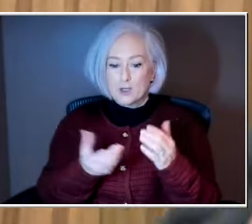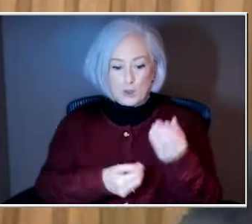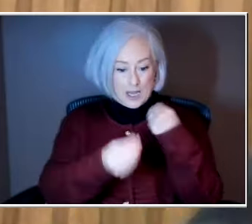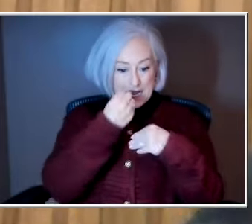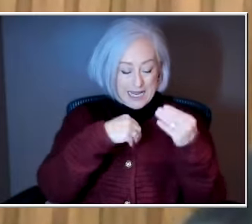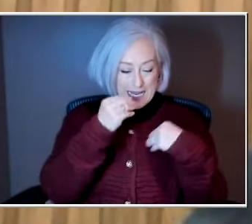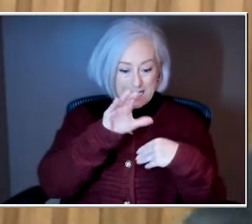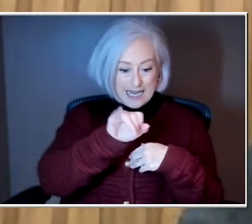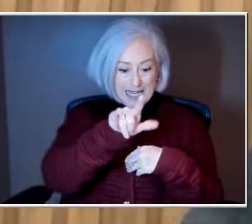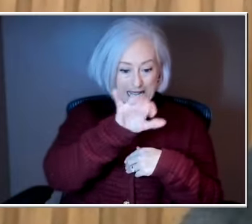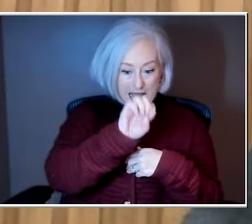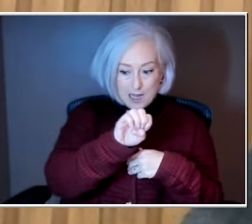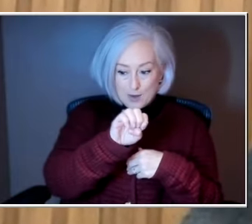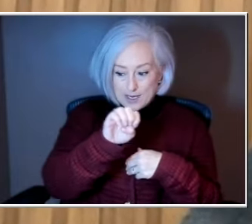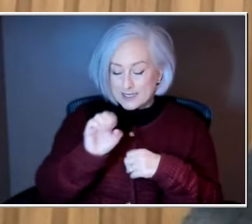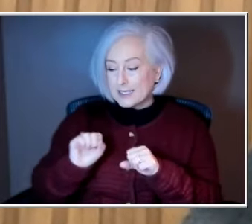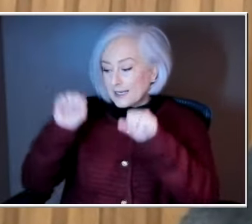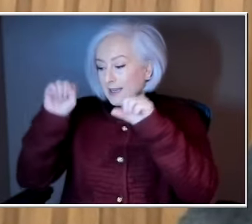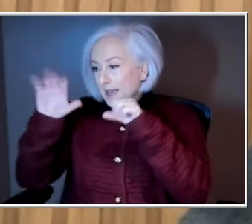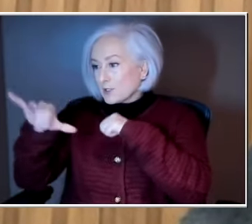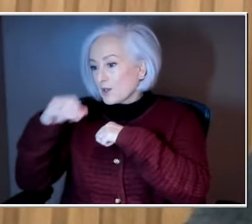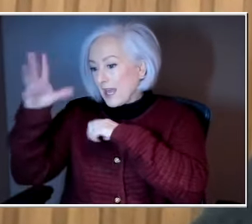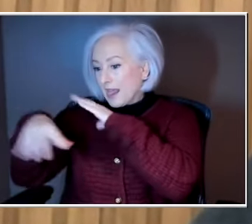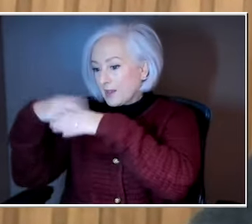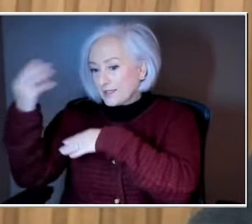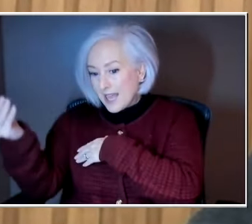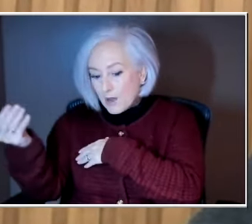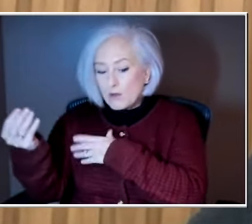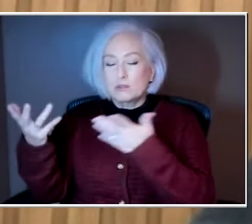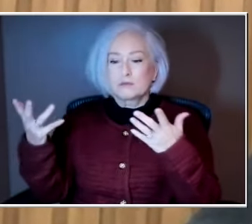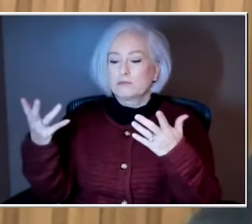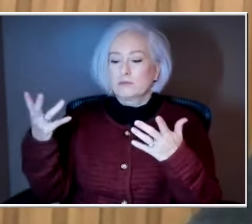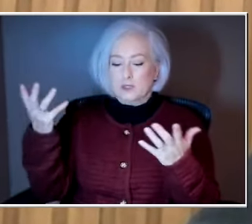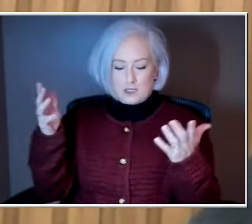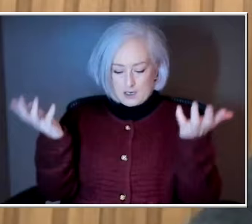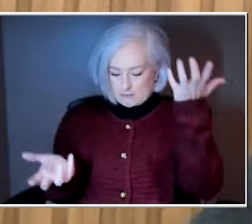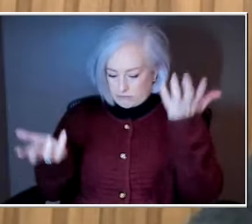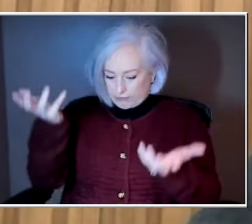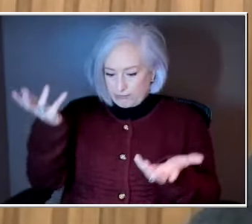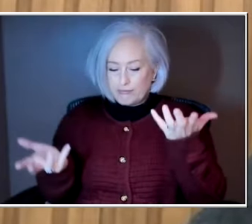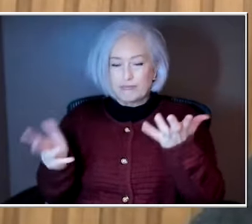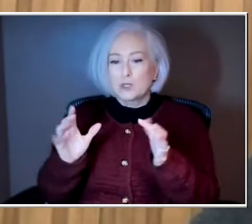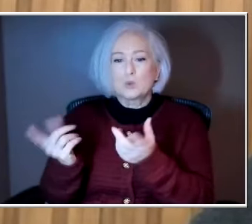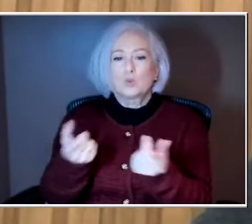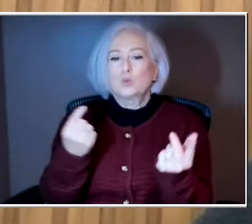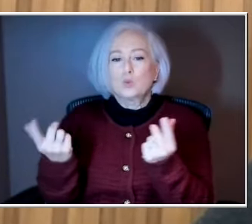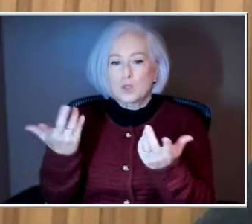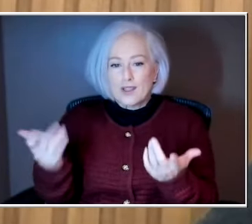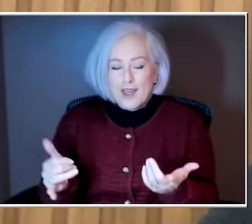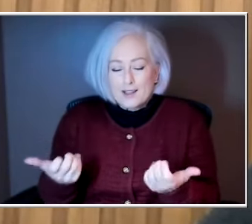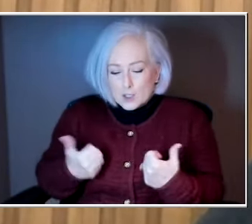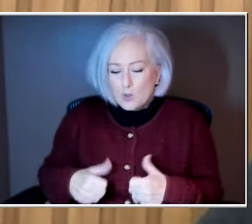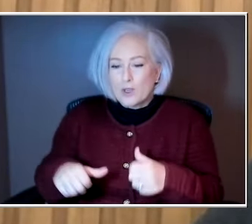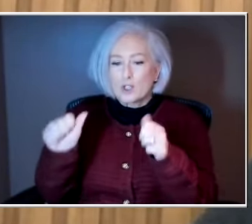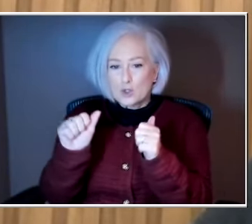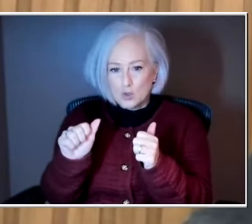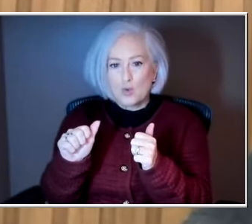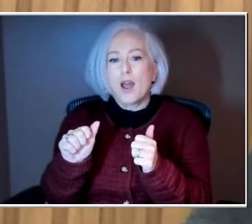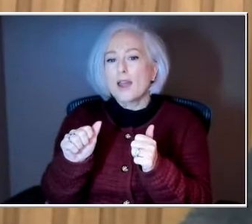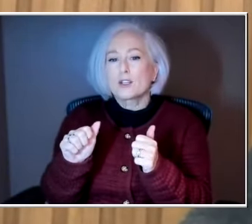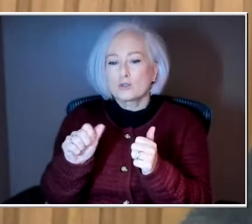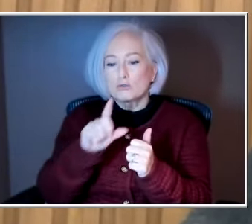There are so many factors that go into this process. And so we really try to destigmatize and kind of demit some of these